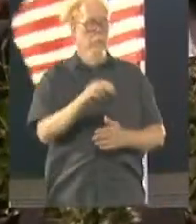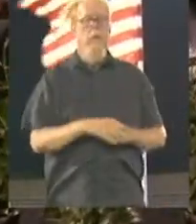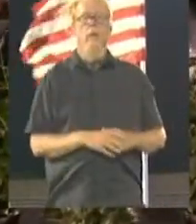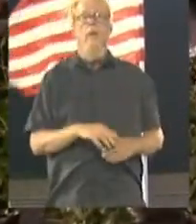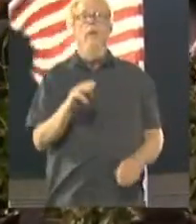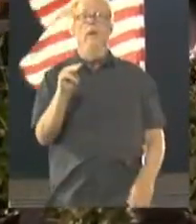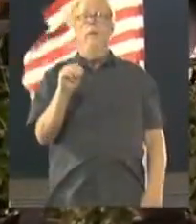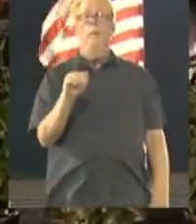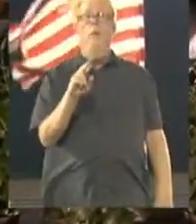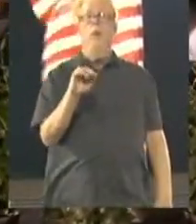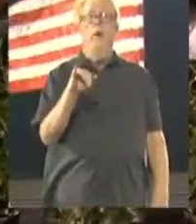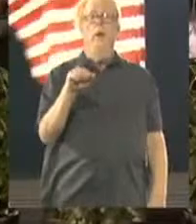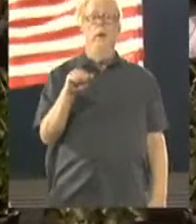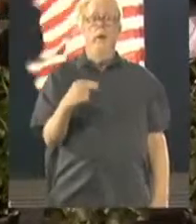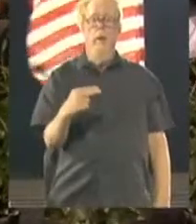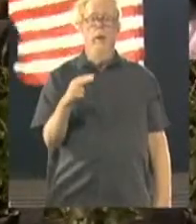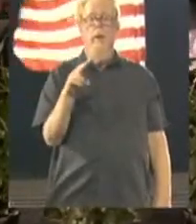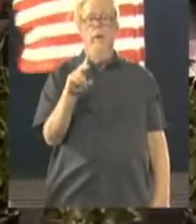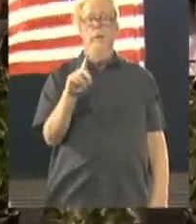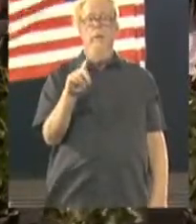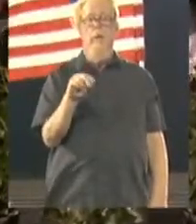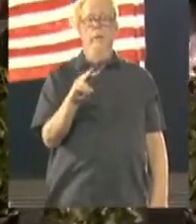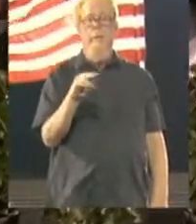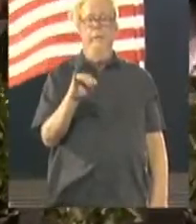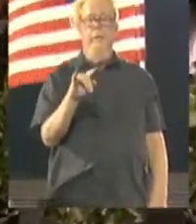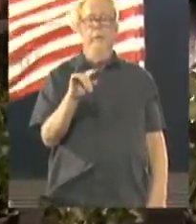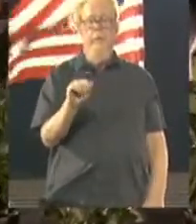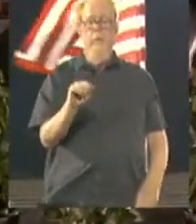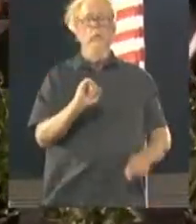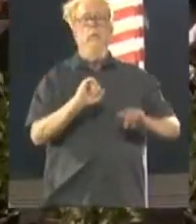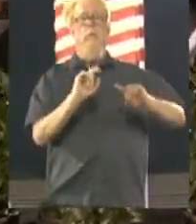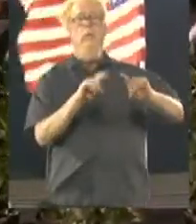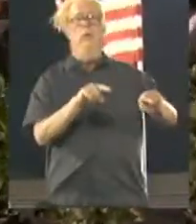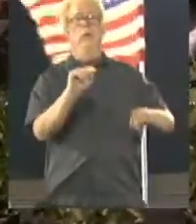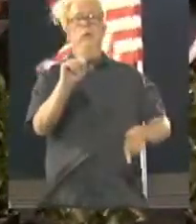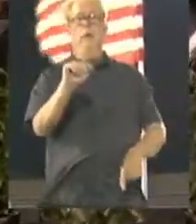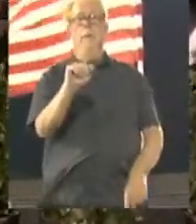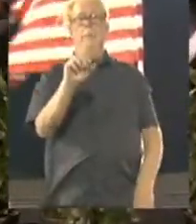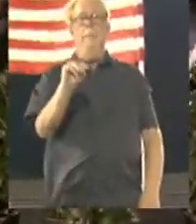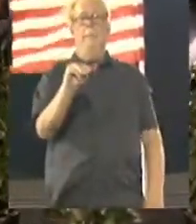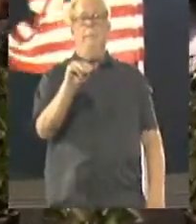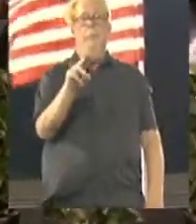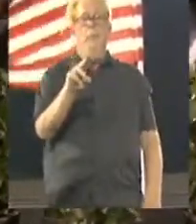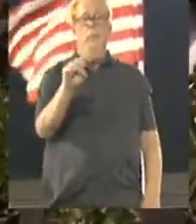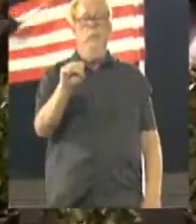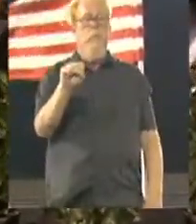Mariah Davila will be attending Texas A&M University at San Antonio.